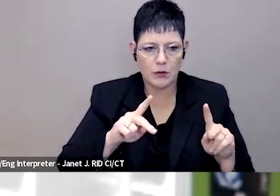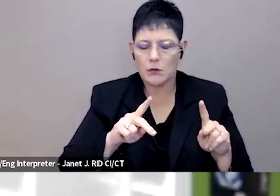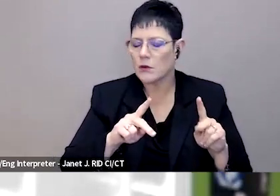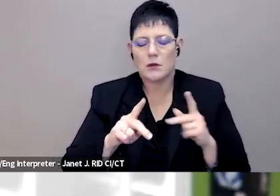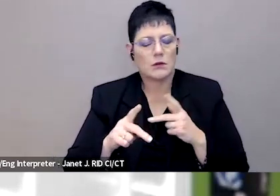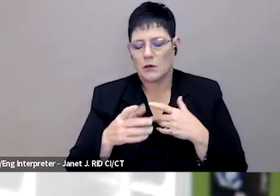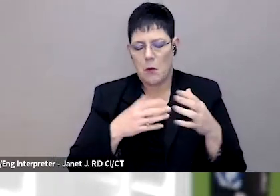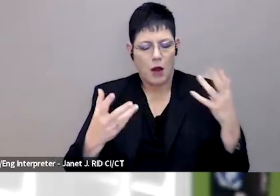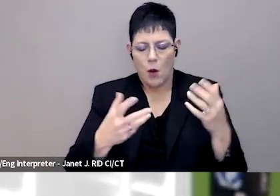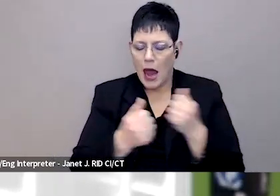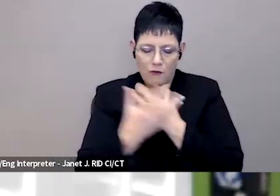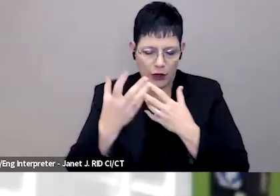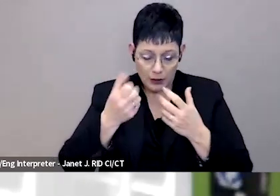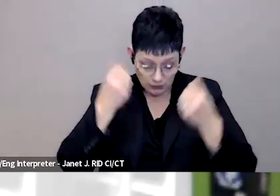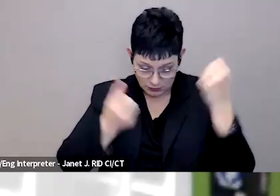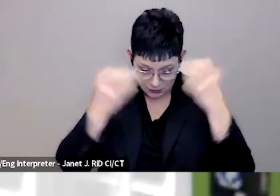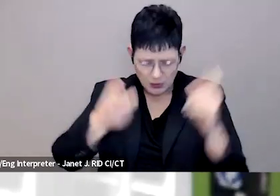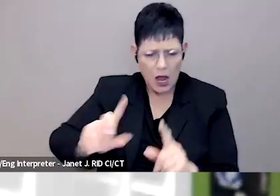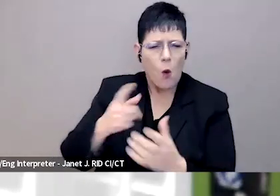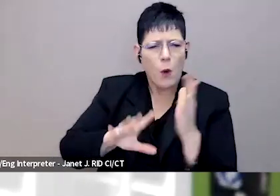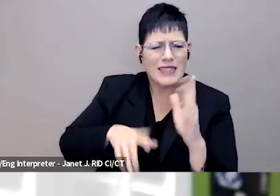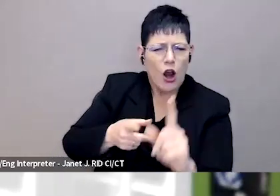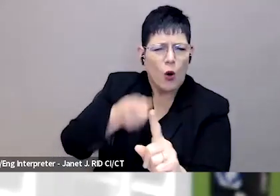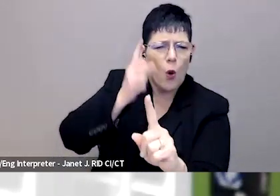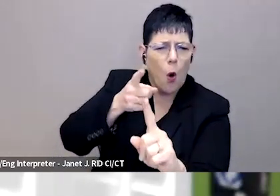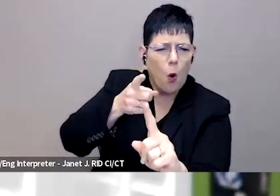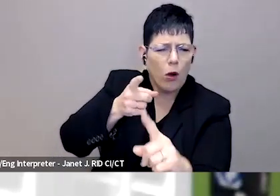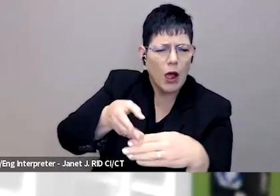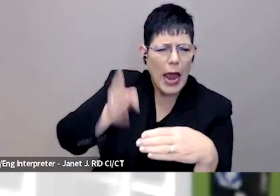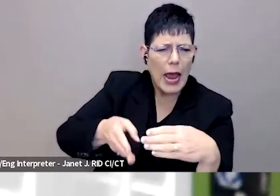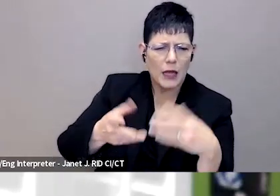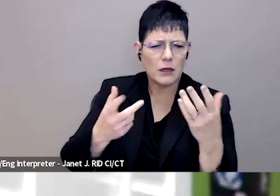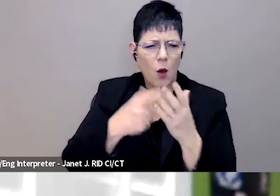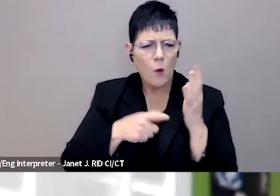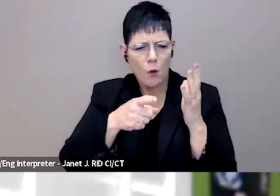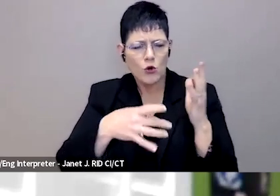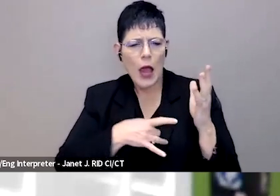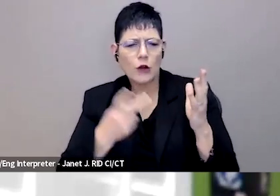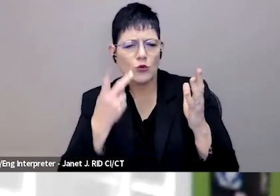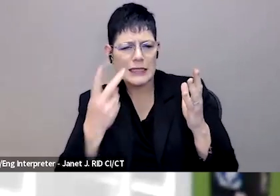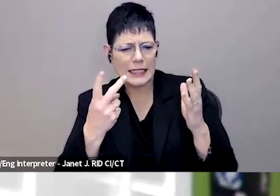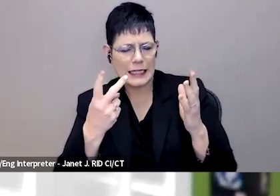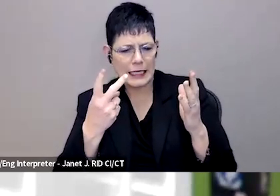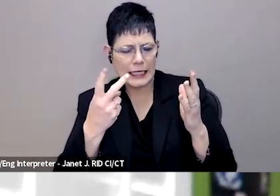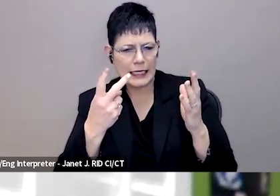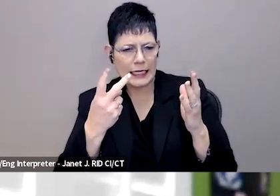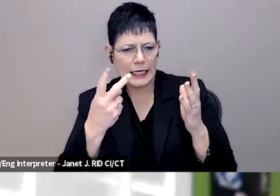through the conversations, the policies? What would you want to realistically have them feel in the next couple of years? And then I